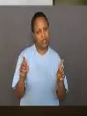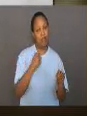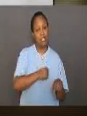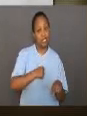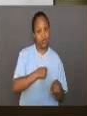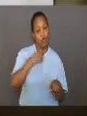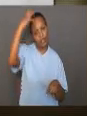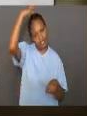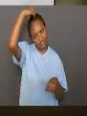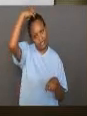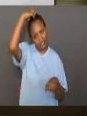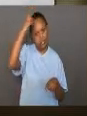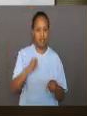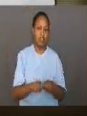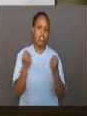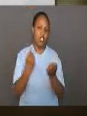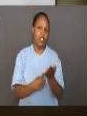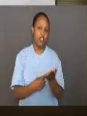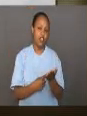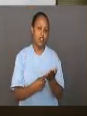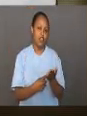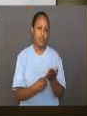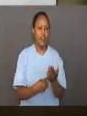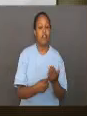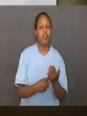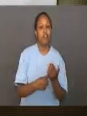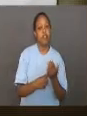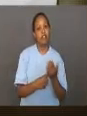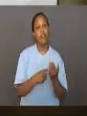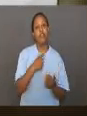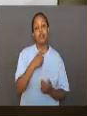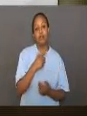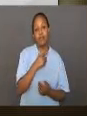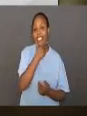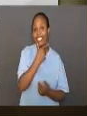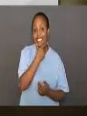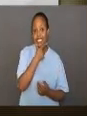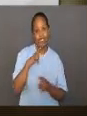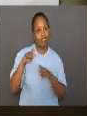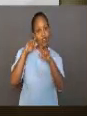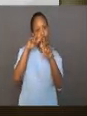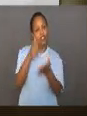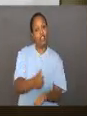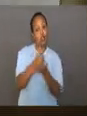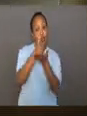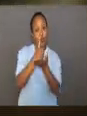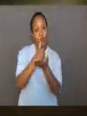but eventually the government crushed the rebellion with the help of British